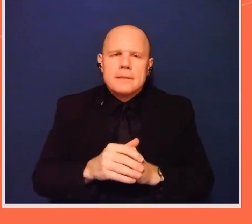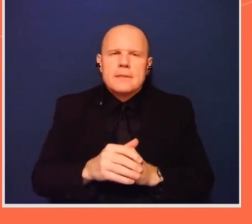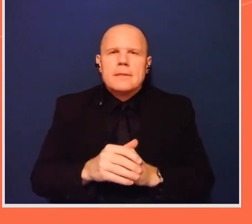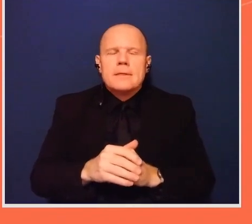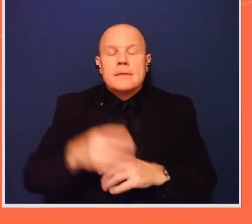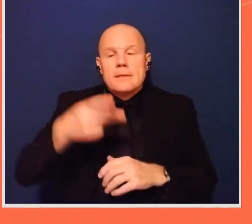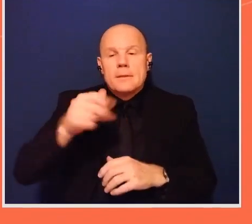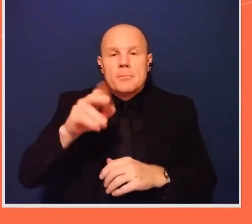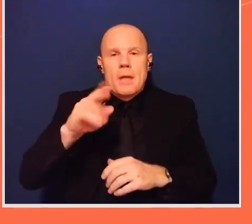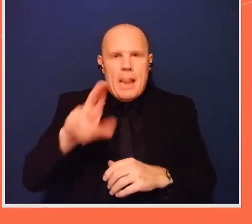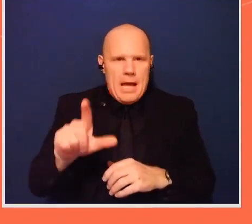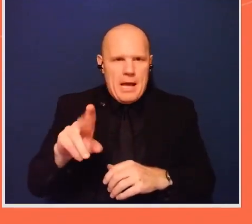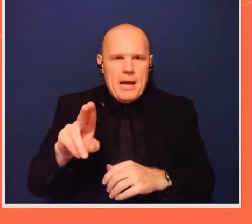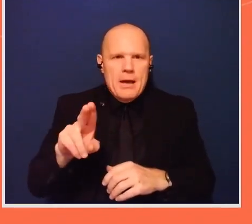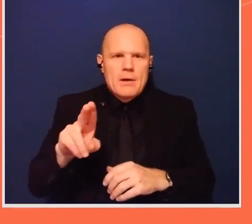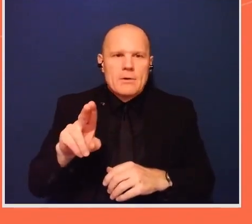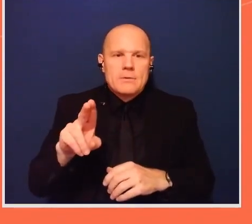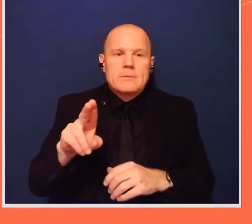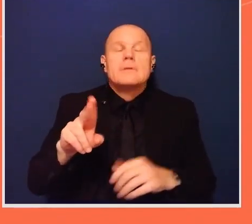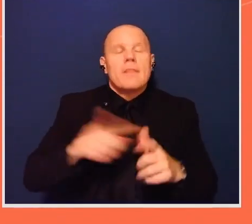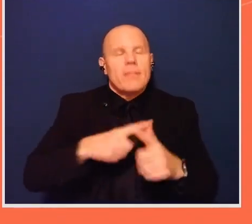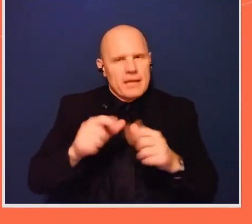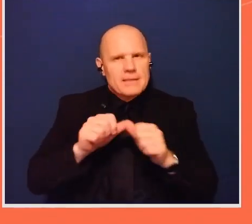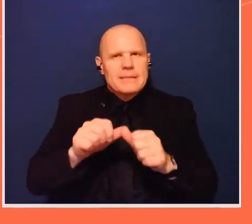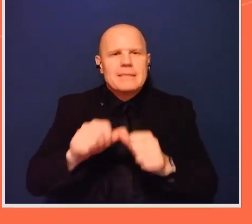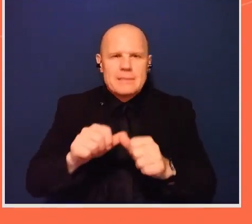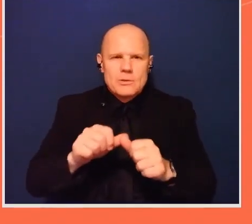The story of Palau begins with the sea.